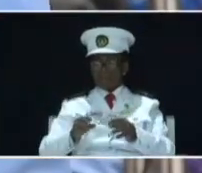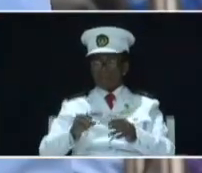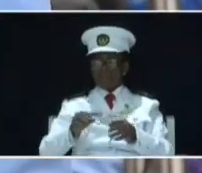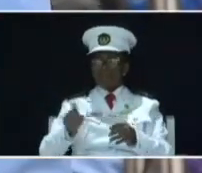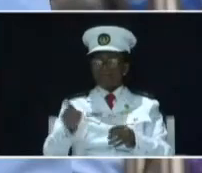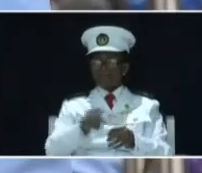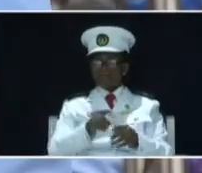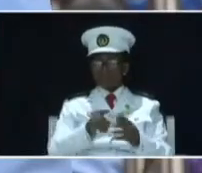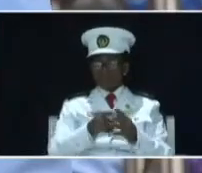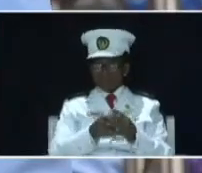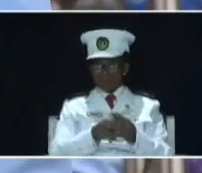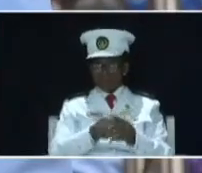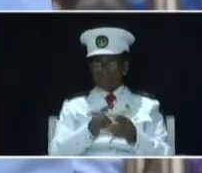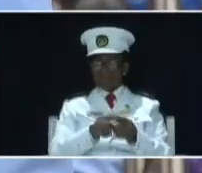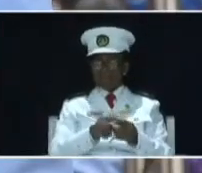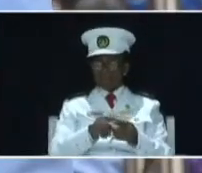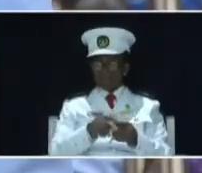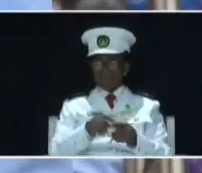manager,